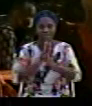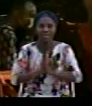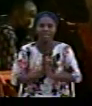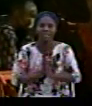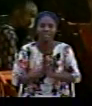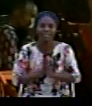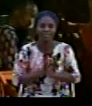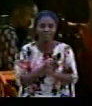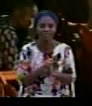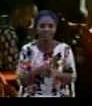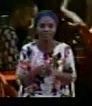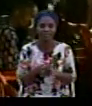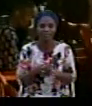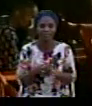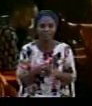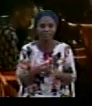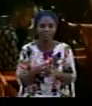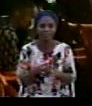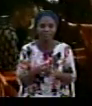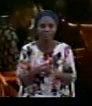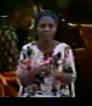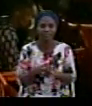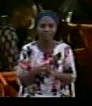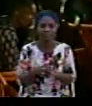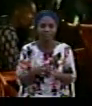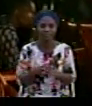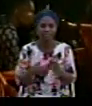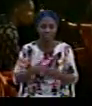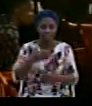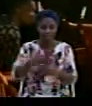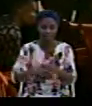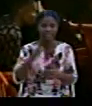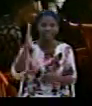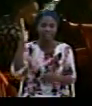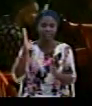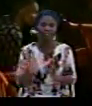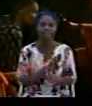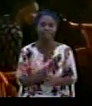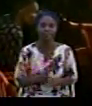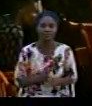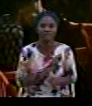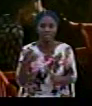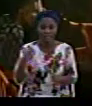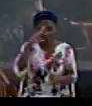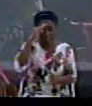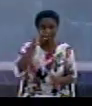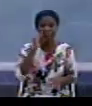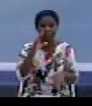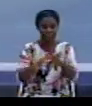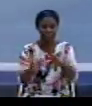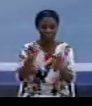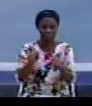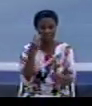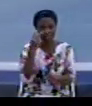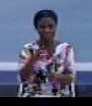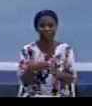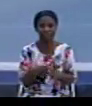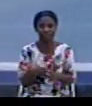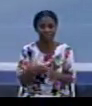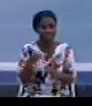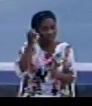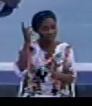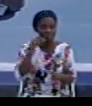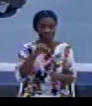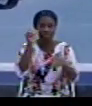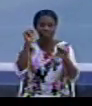Amen. Next testifier. The man is walking, you can see. Someone who had not been able to walk alone by